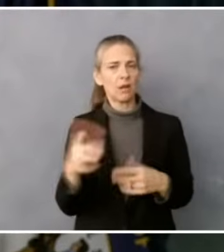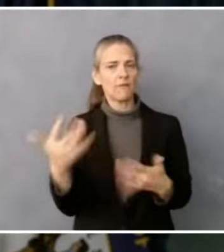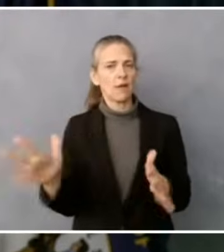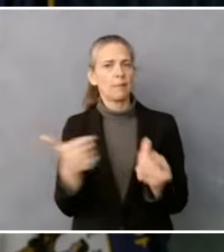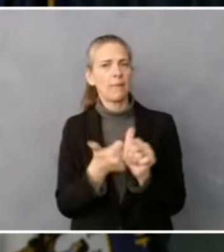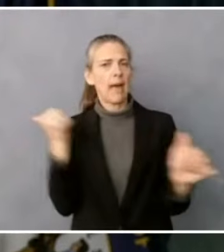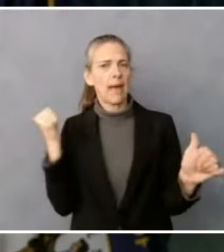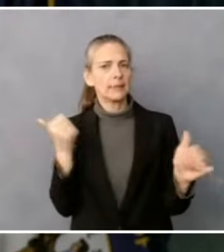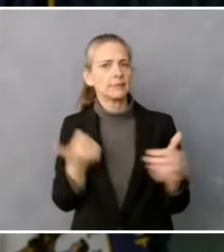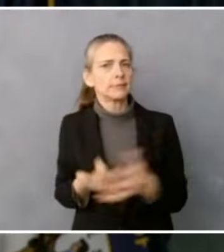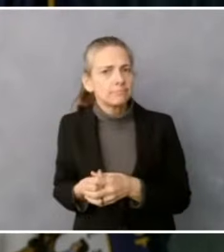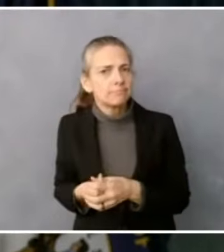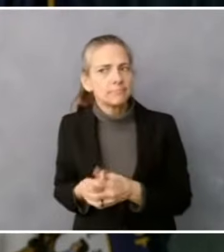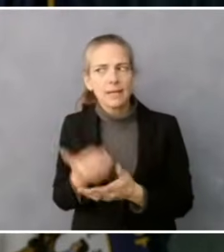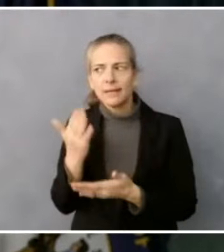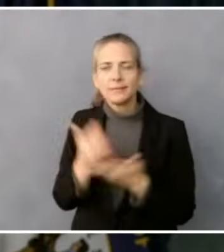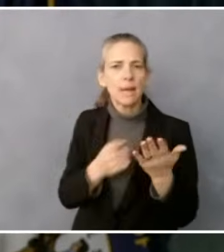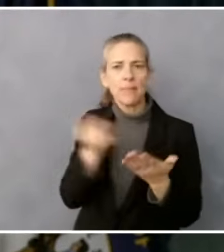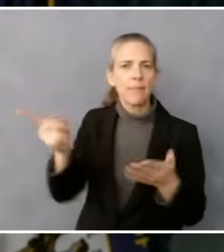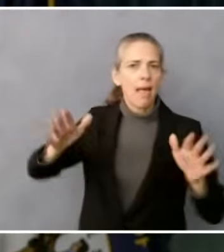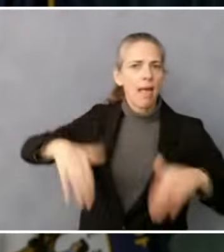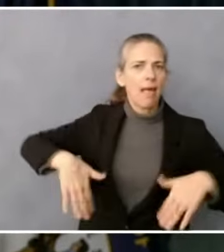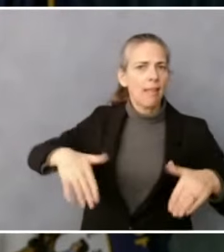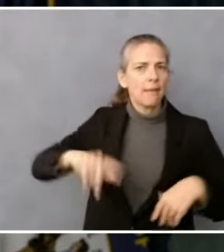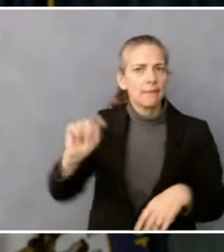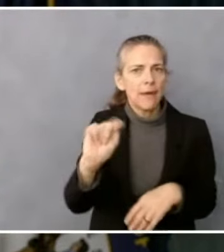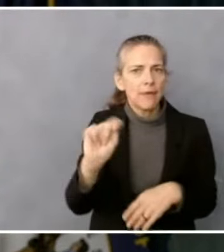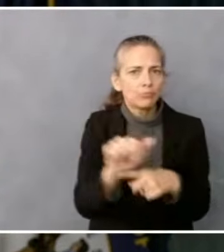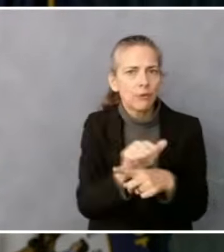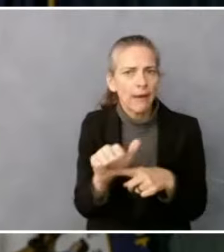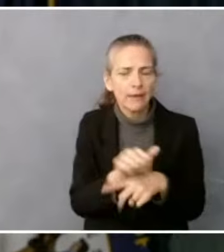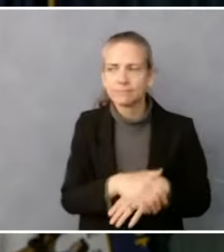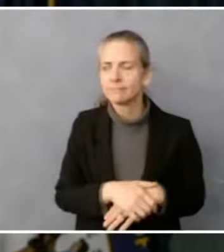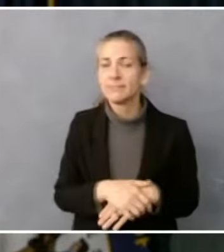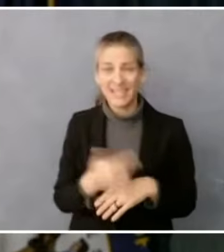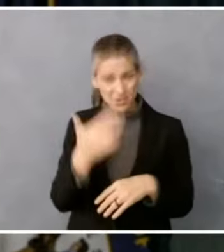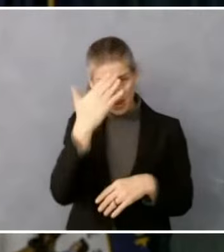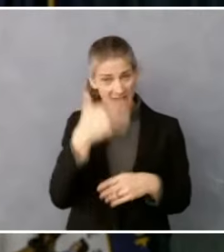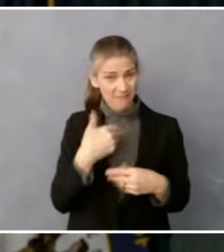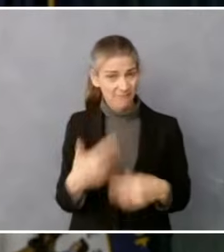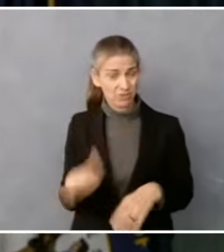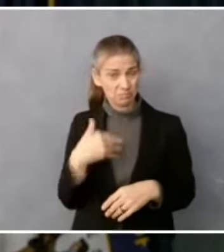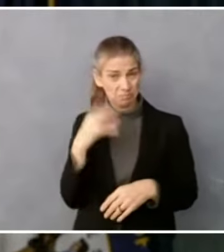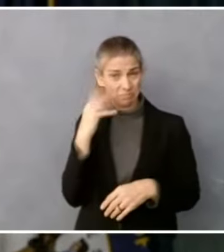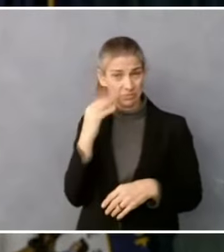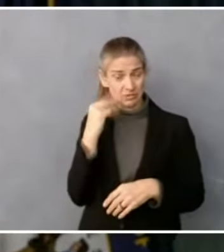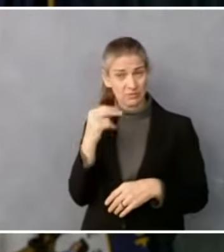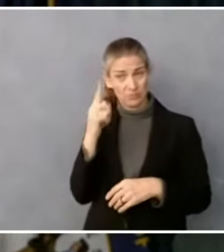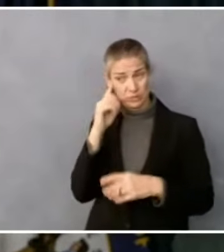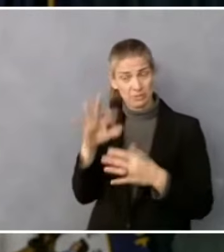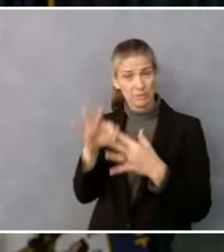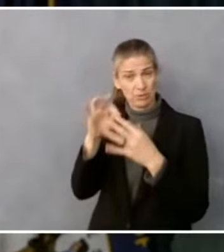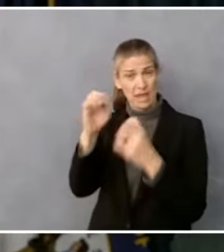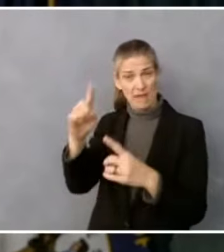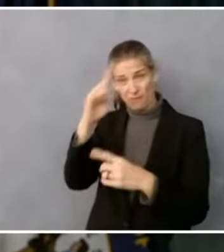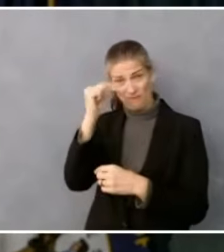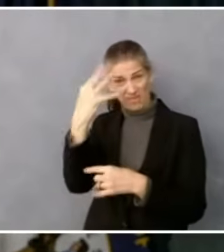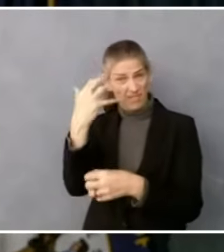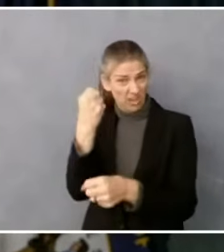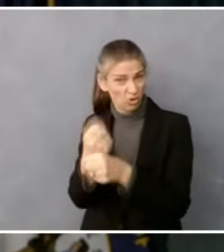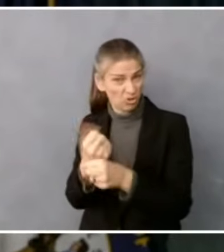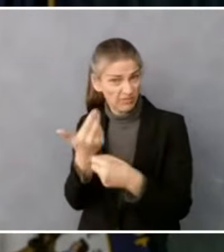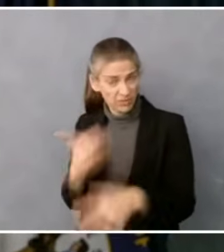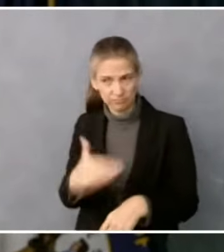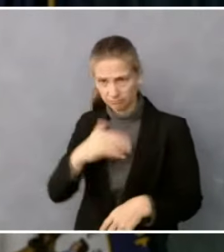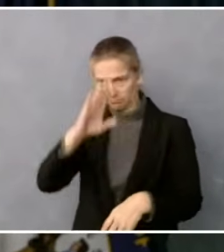to school not even potty trained. Having worked in special education for 15 years, I know how much more difficult this makes it for the